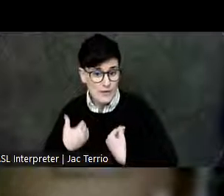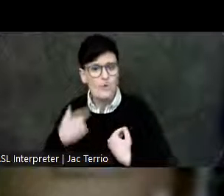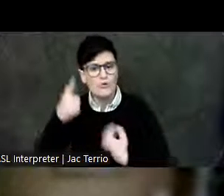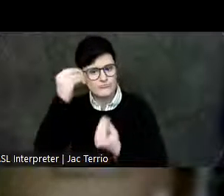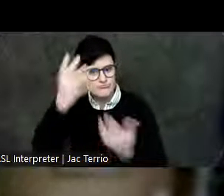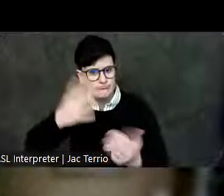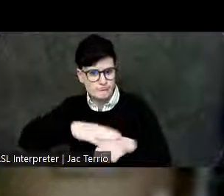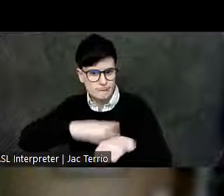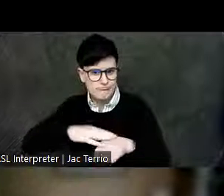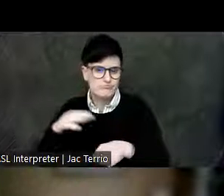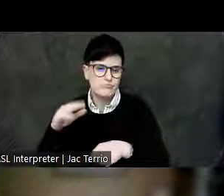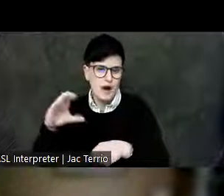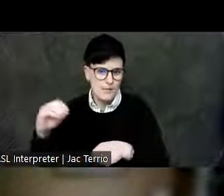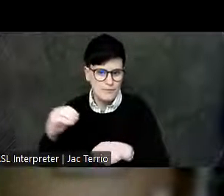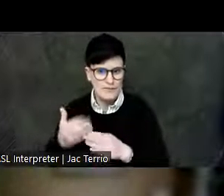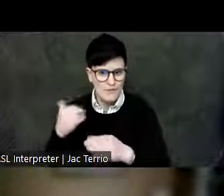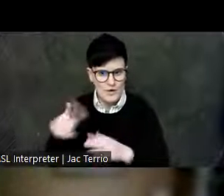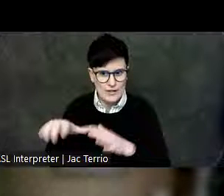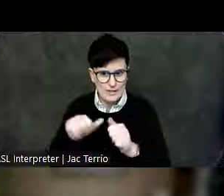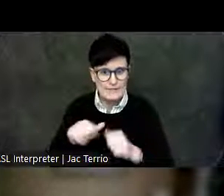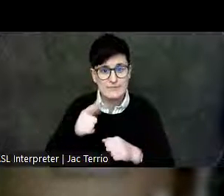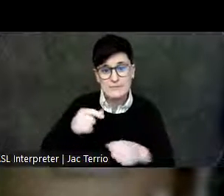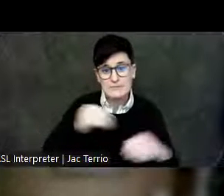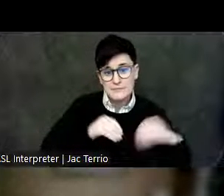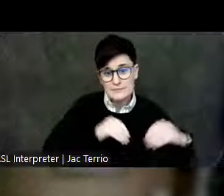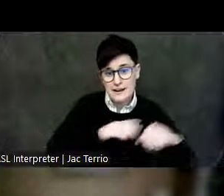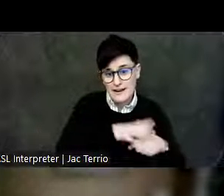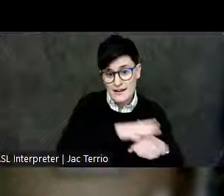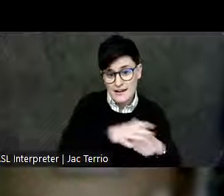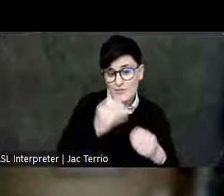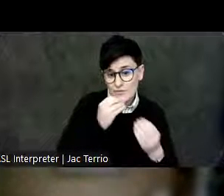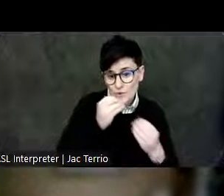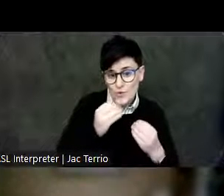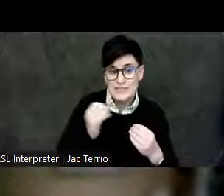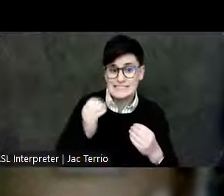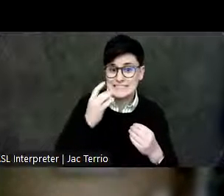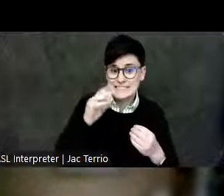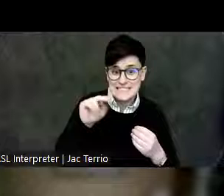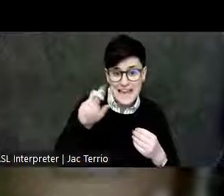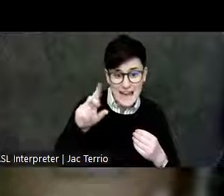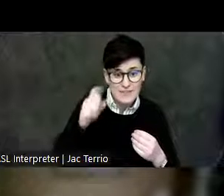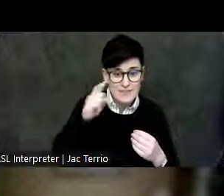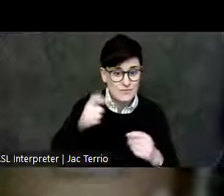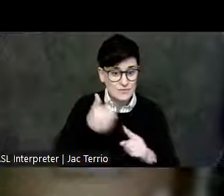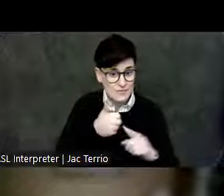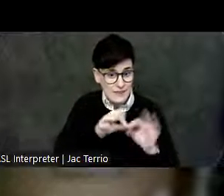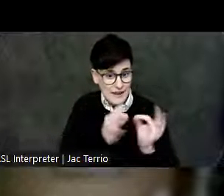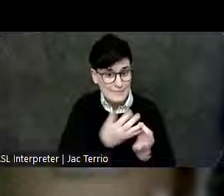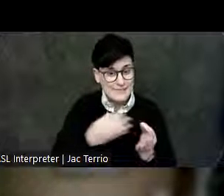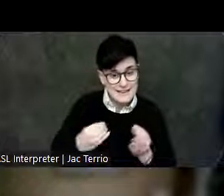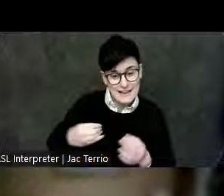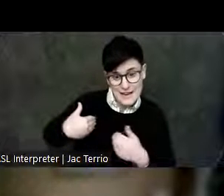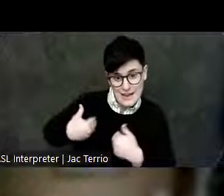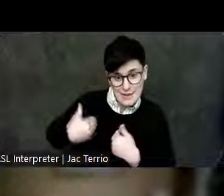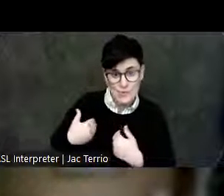food, snacks, and water for both your family and the guide and support animal. It is suggested to use backpacks as carry-on so your hands